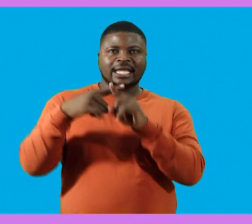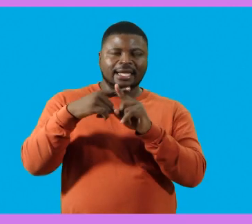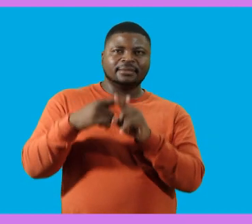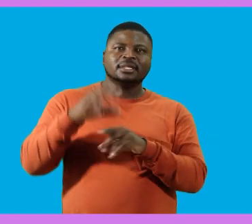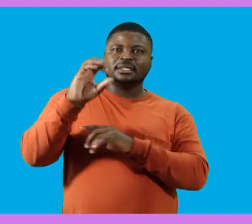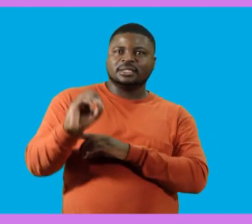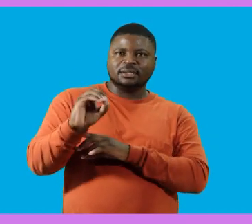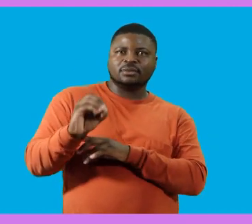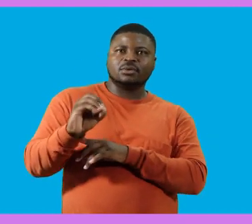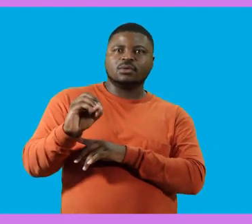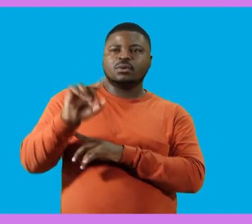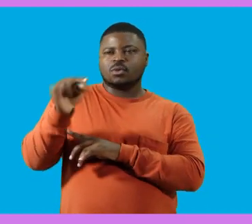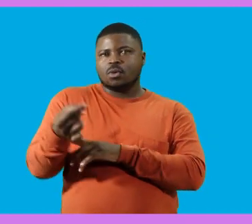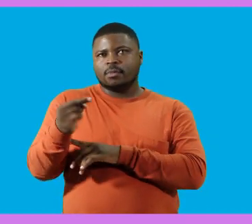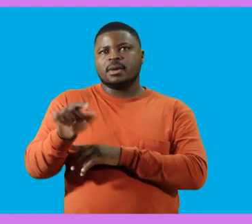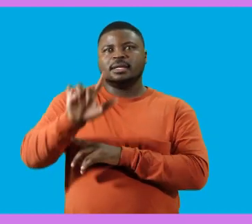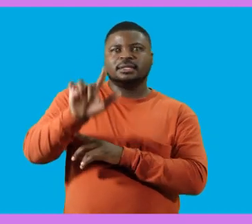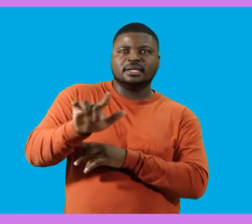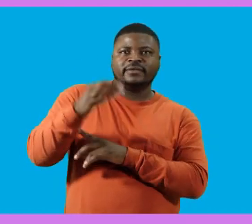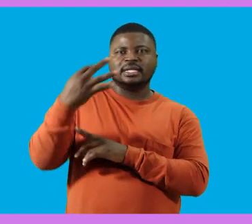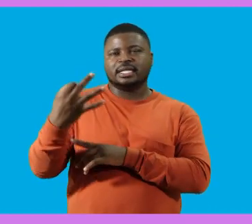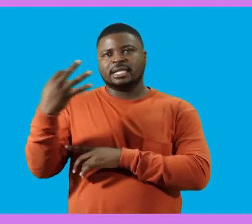1,63 times